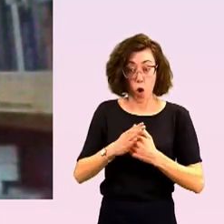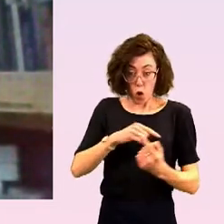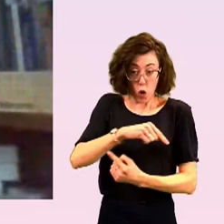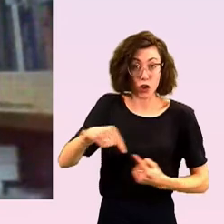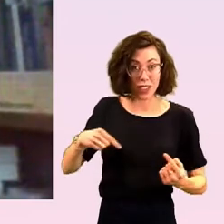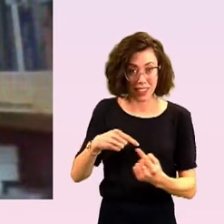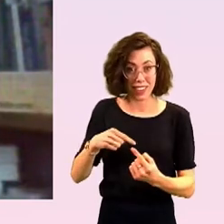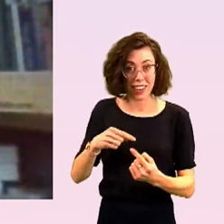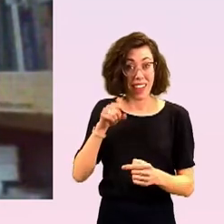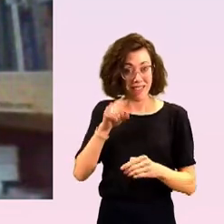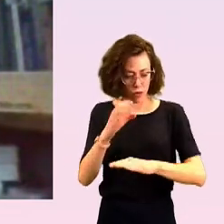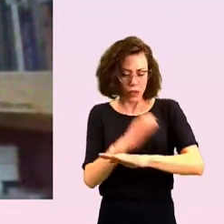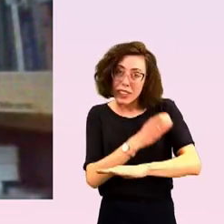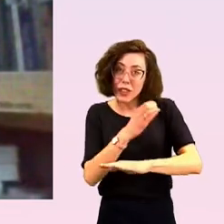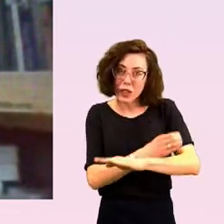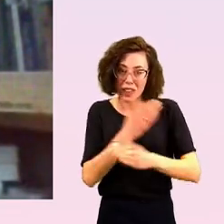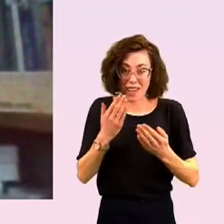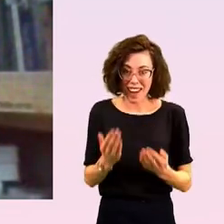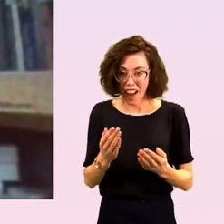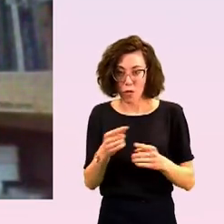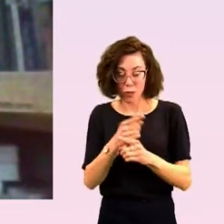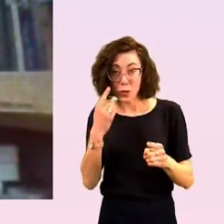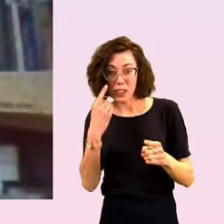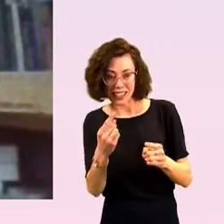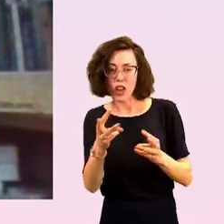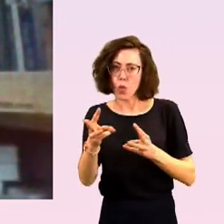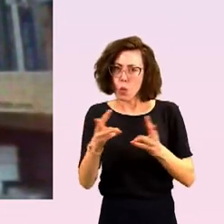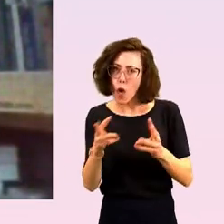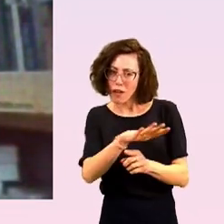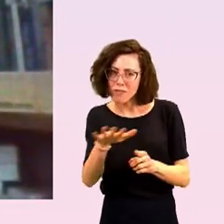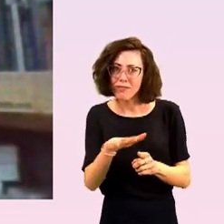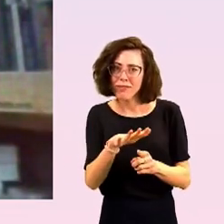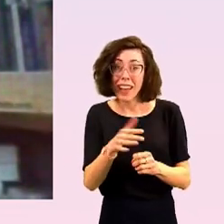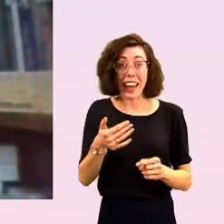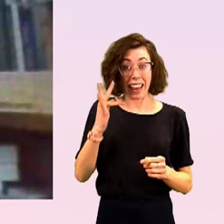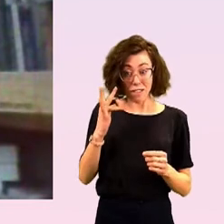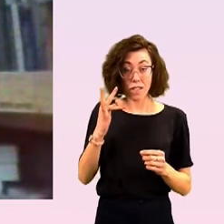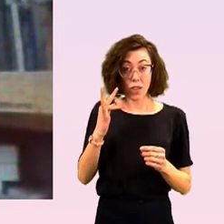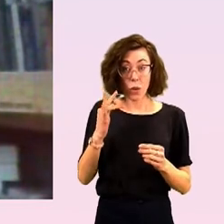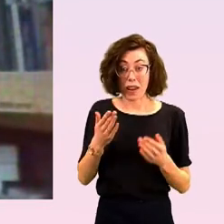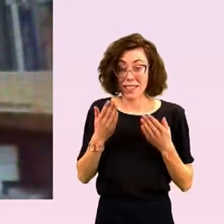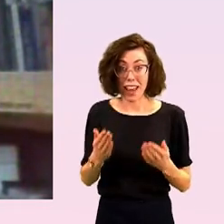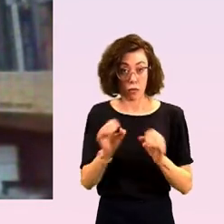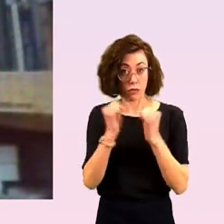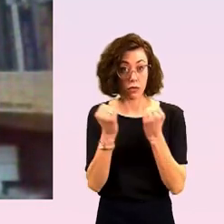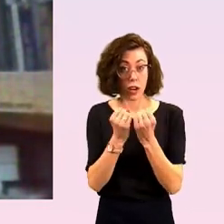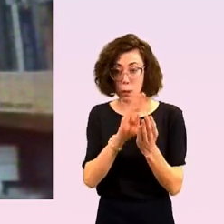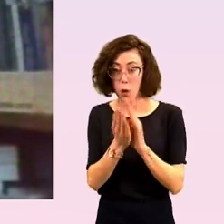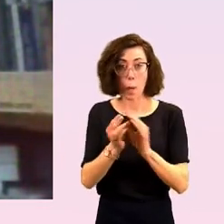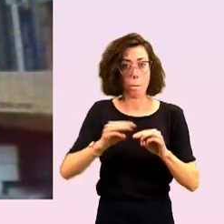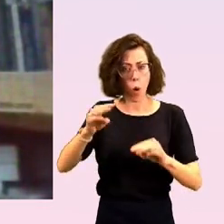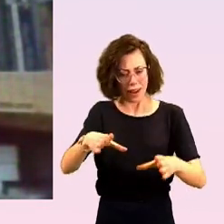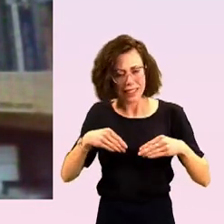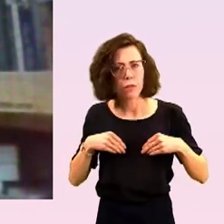continue into the workplace. If we're becoming more and more equal and becoming more acceptable in society generally, I think